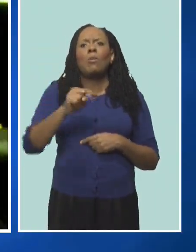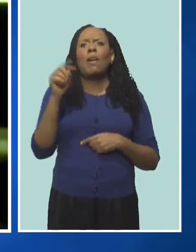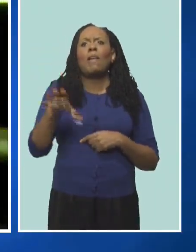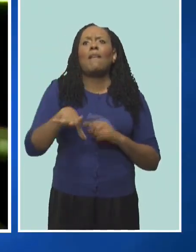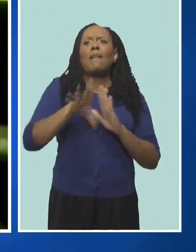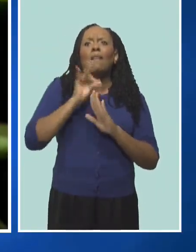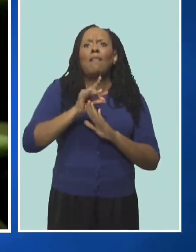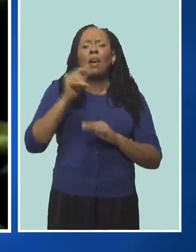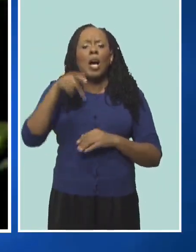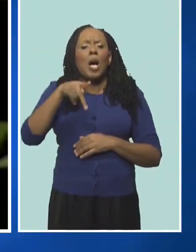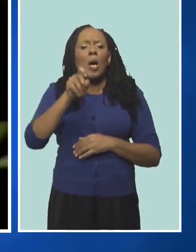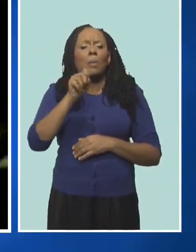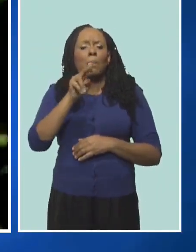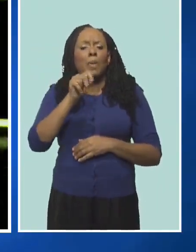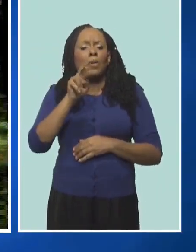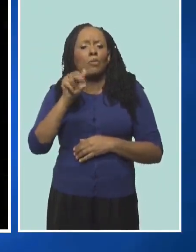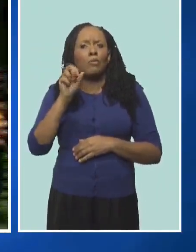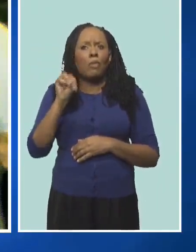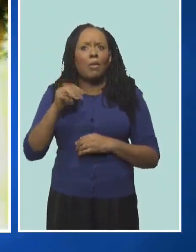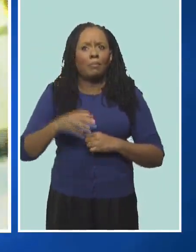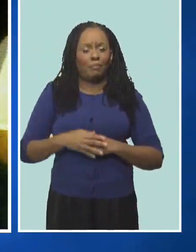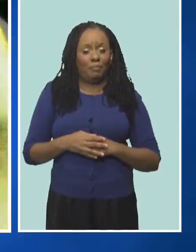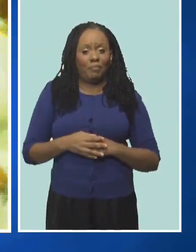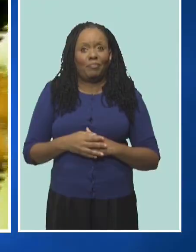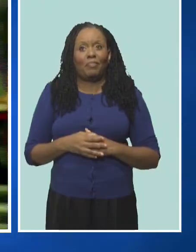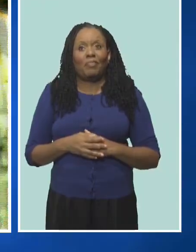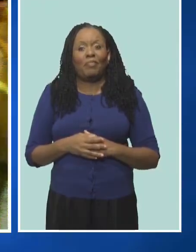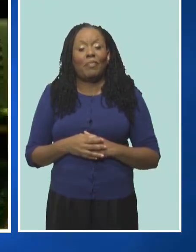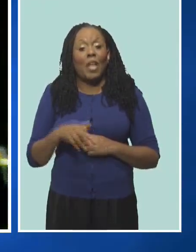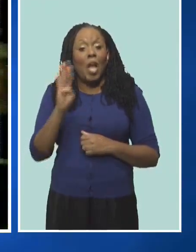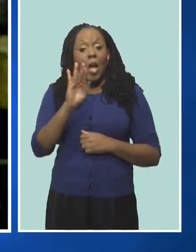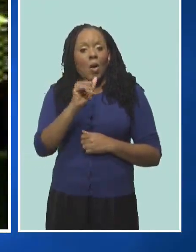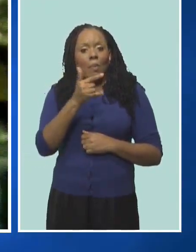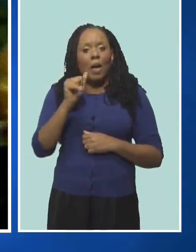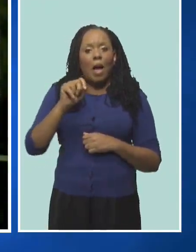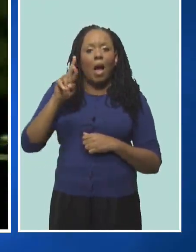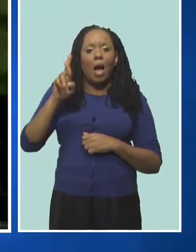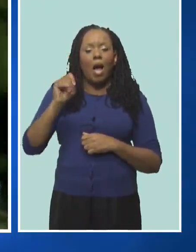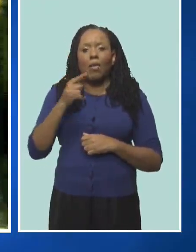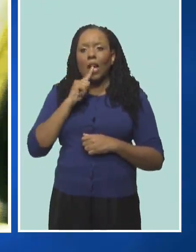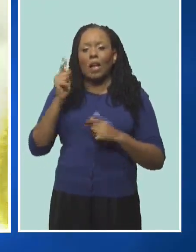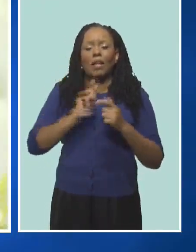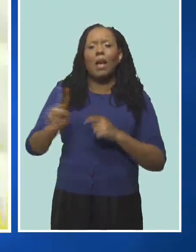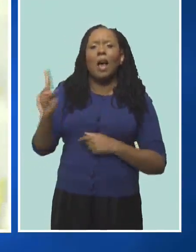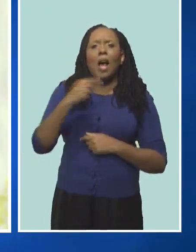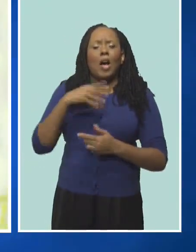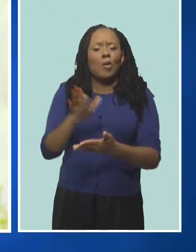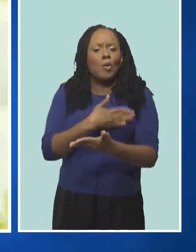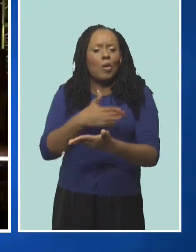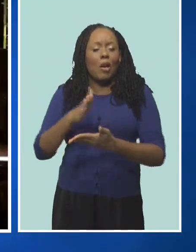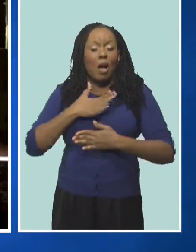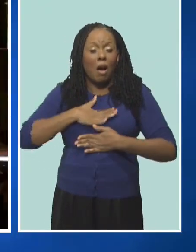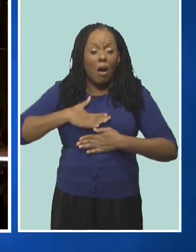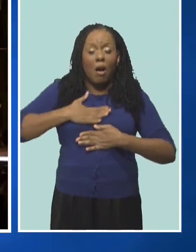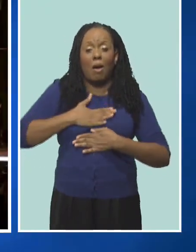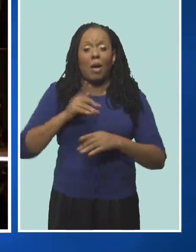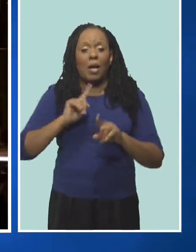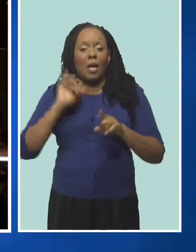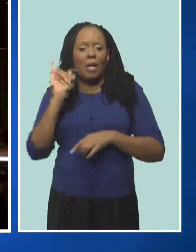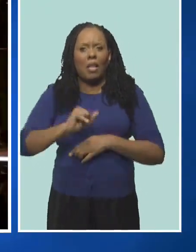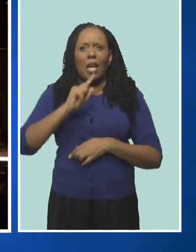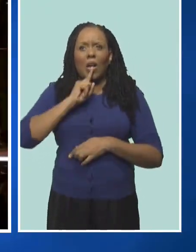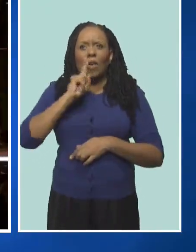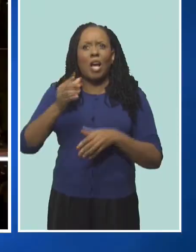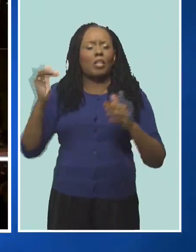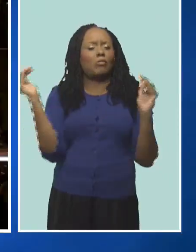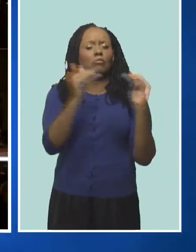would hire Peter Ram. Biggie Irie coming up here, you can appreciate it. But just this